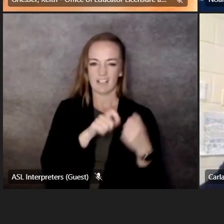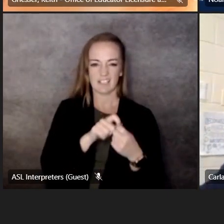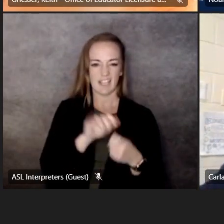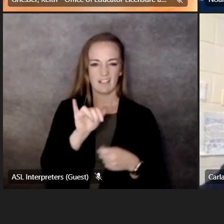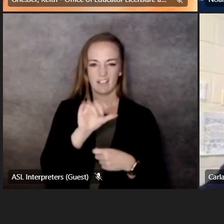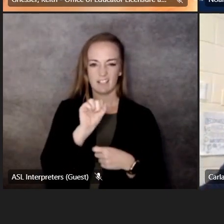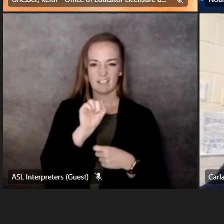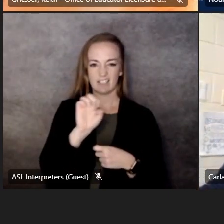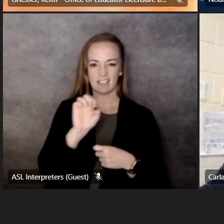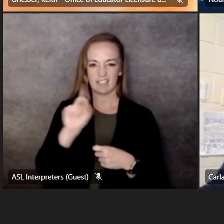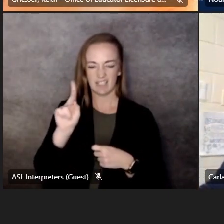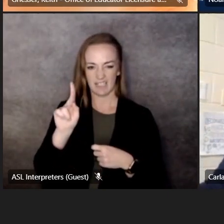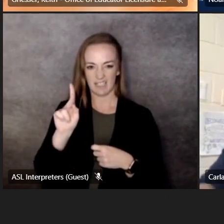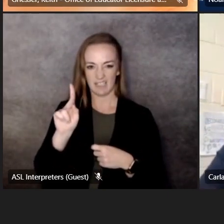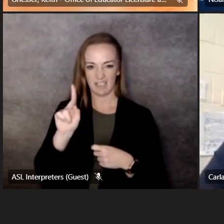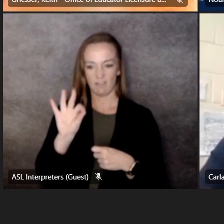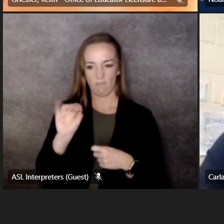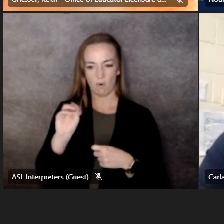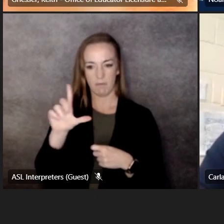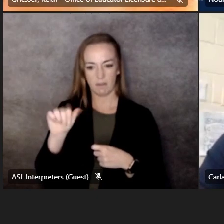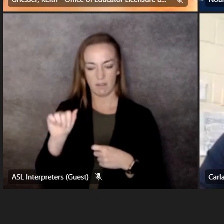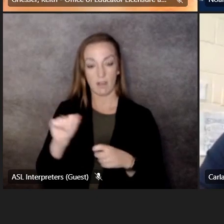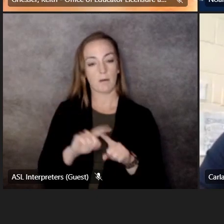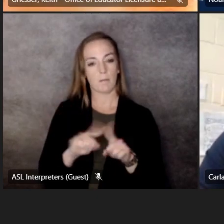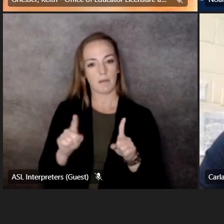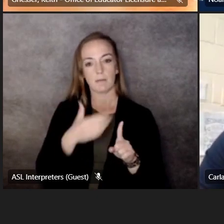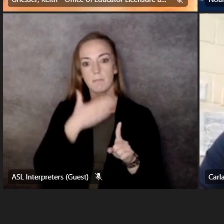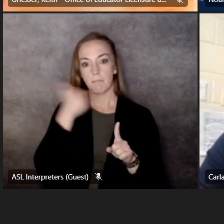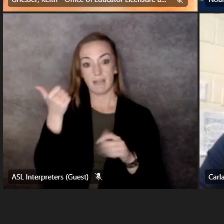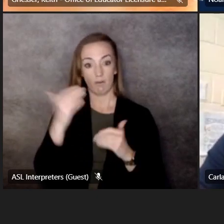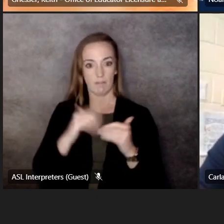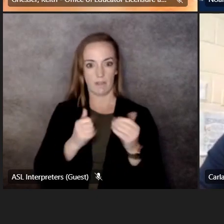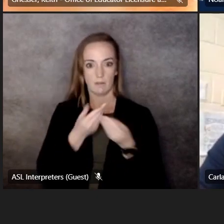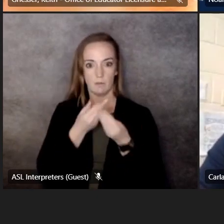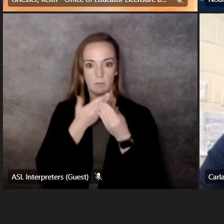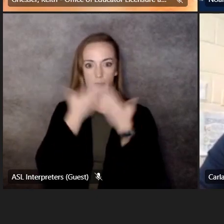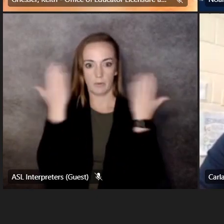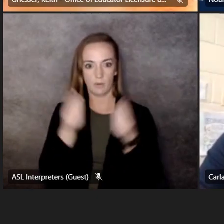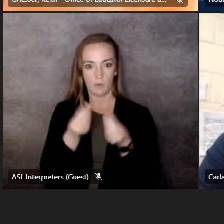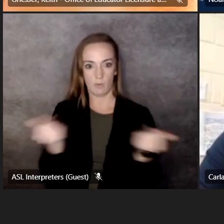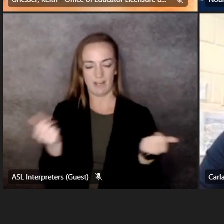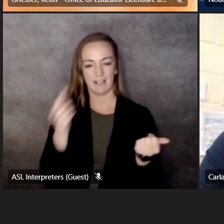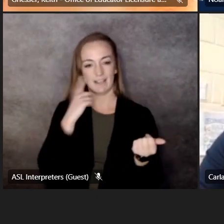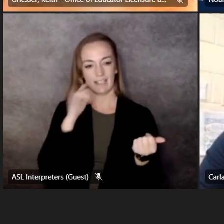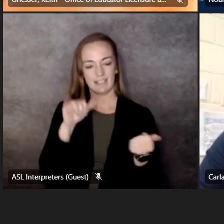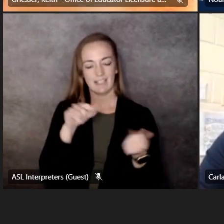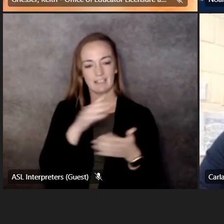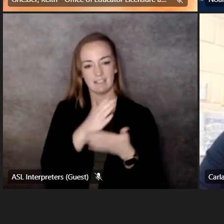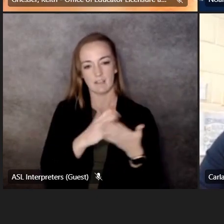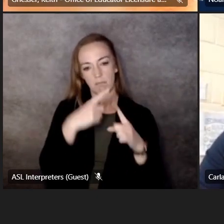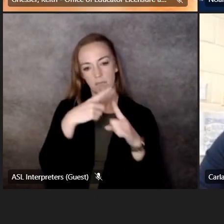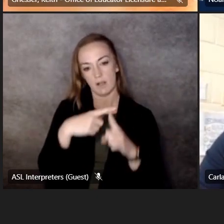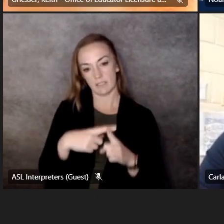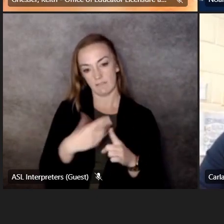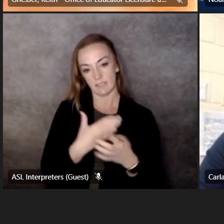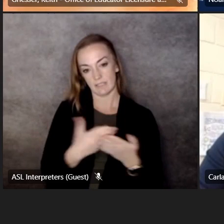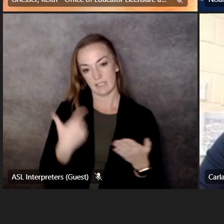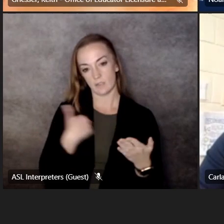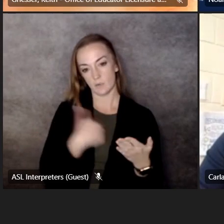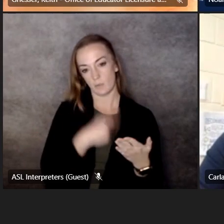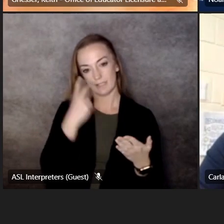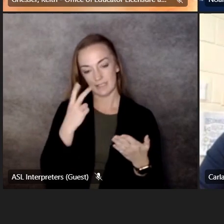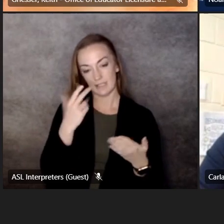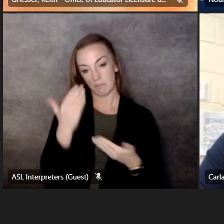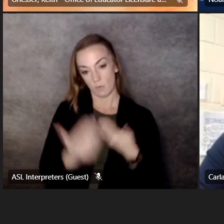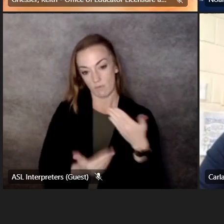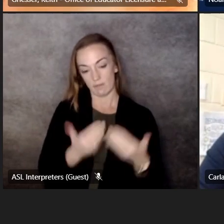distribution, but it's better than it just going away. So I think those are a couple of positive things that we see moving forward.